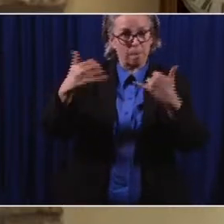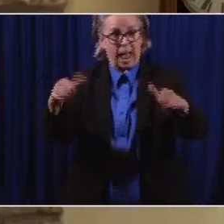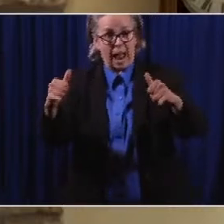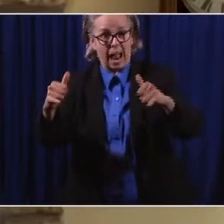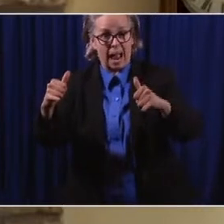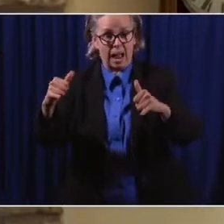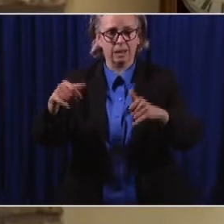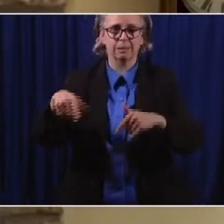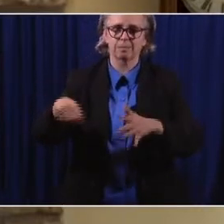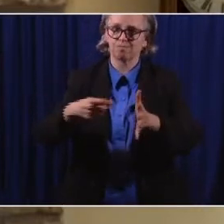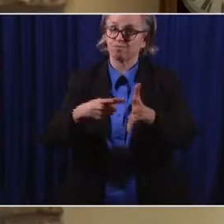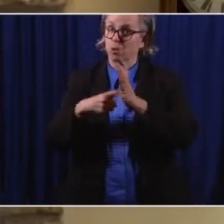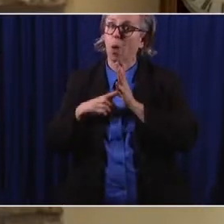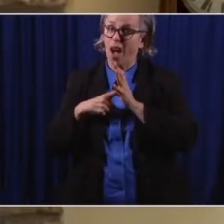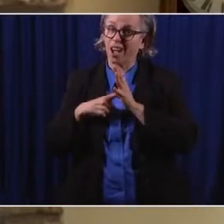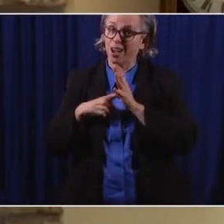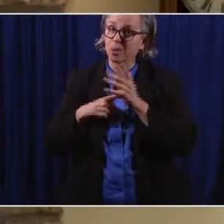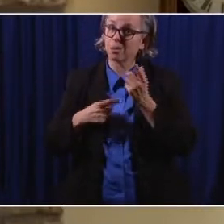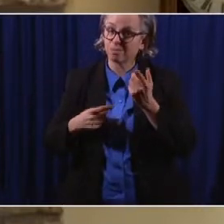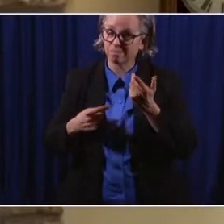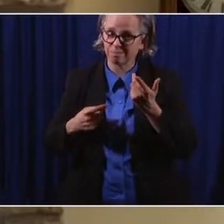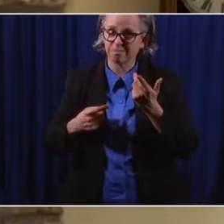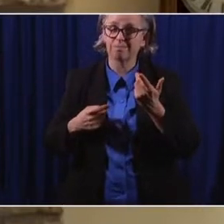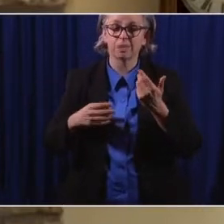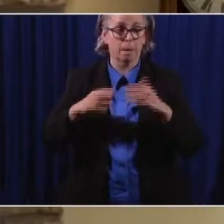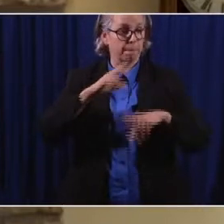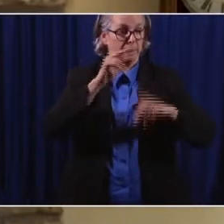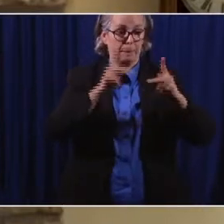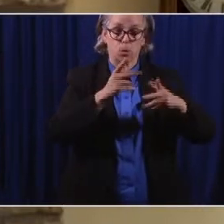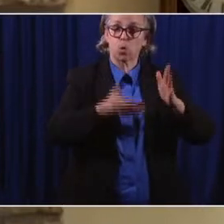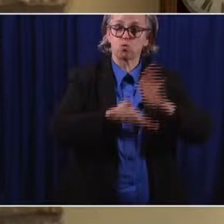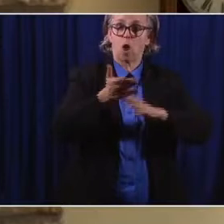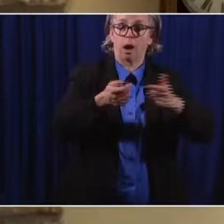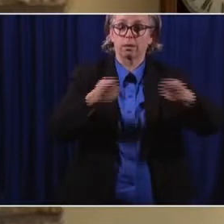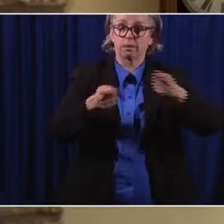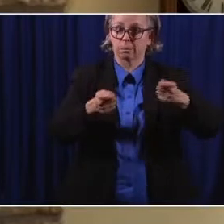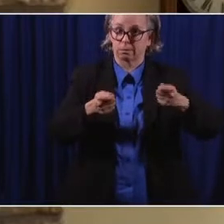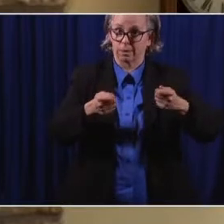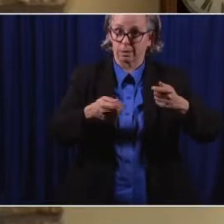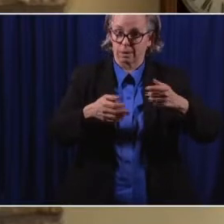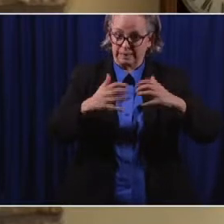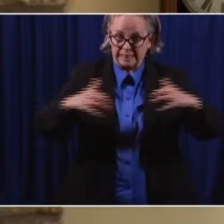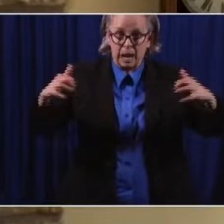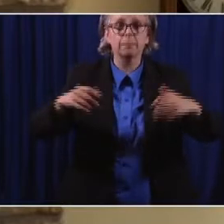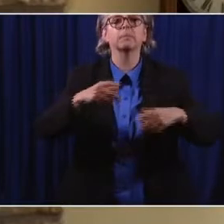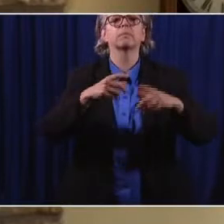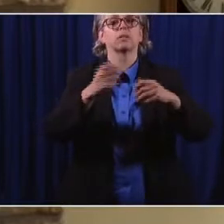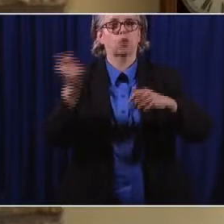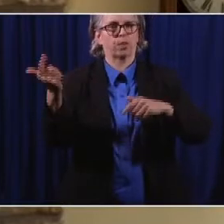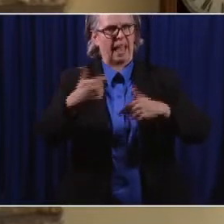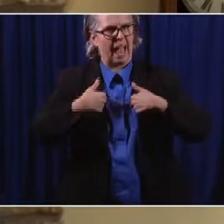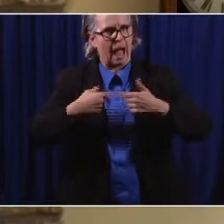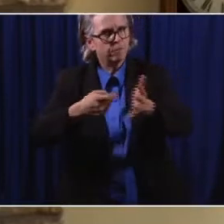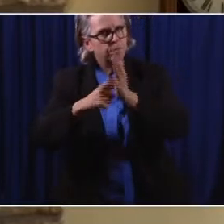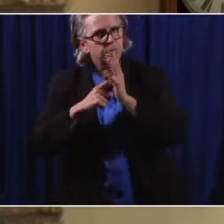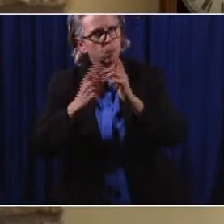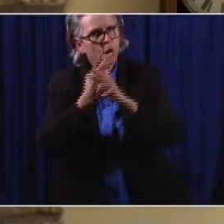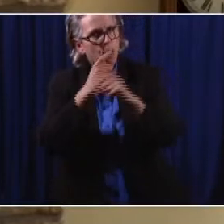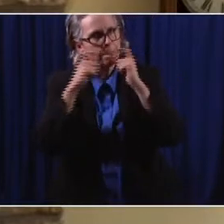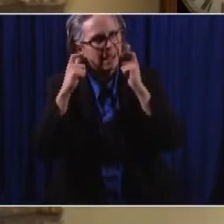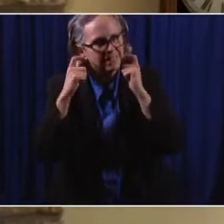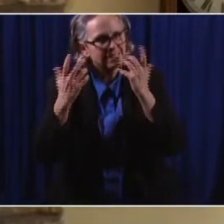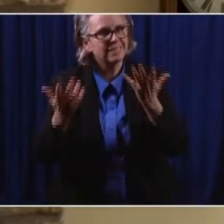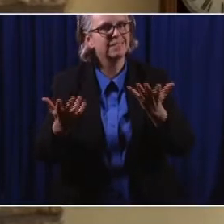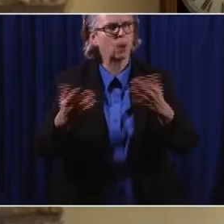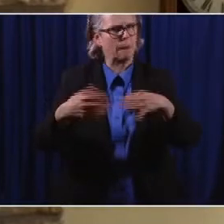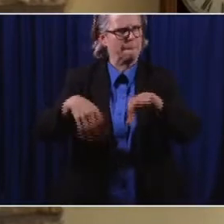run the stadium, requiring people to keep their mask on. These were all things that were important. And so what we wanted to do with both the Browns